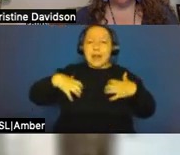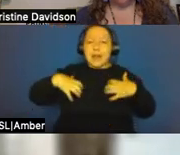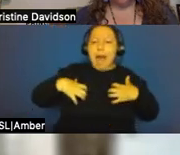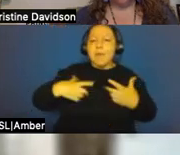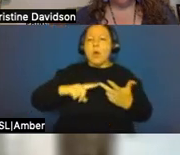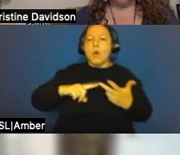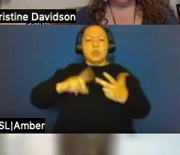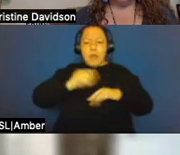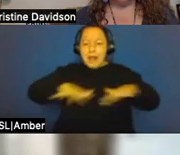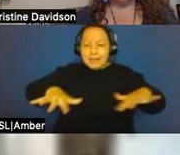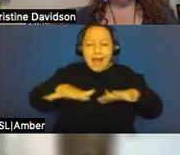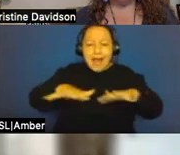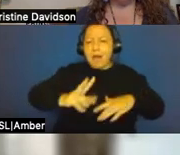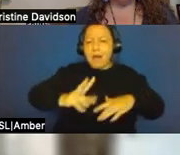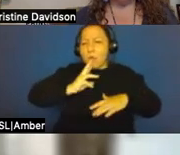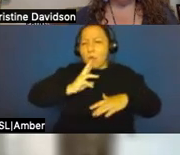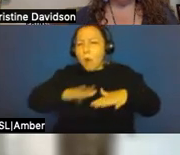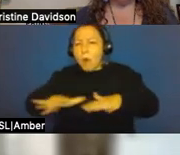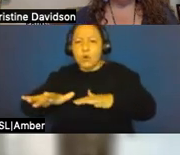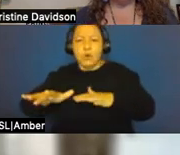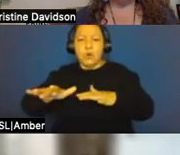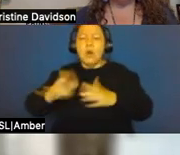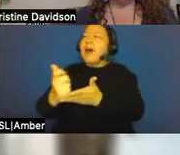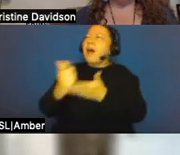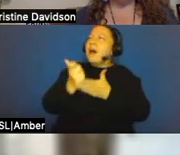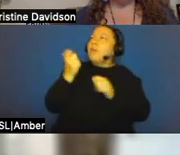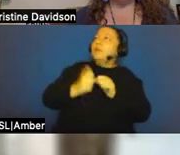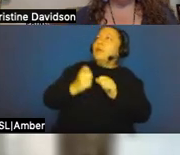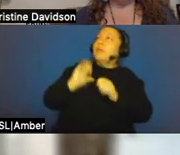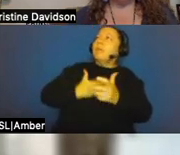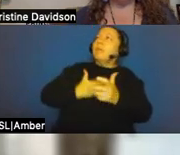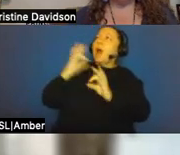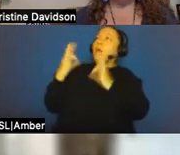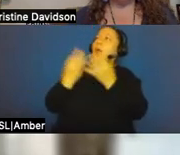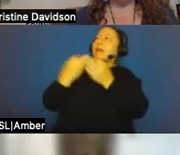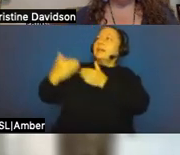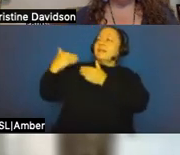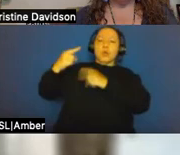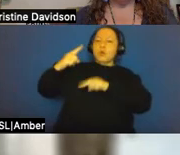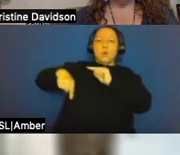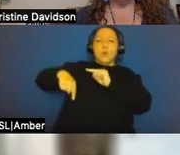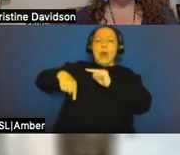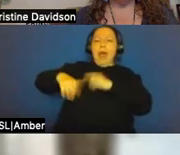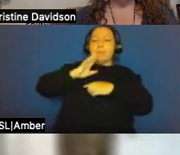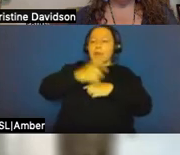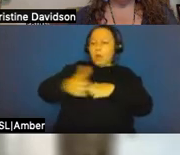the land, to the water. Help us to remember our relatives who can't speak up for